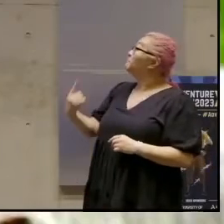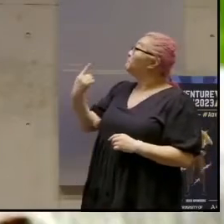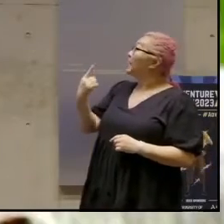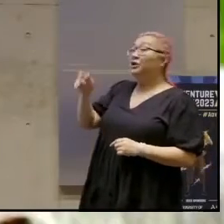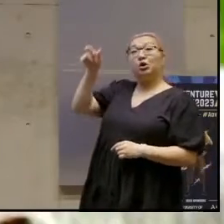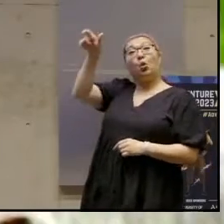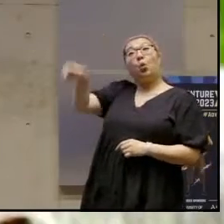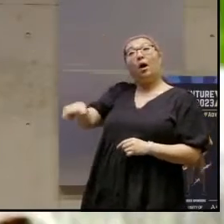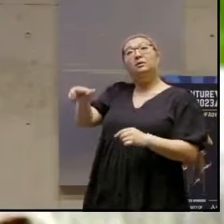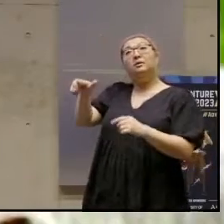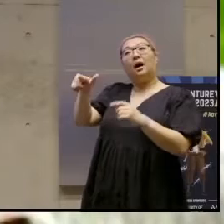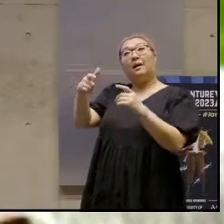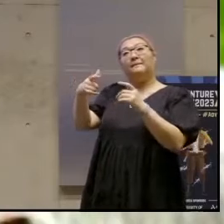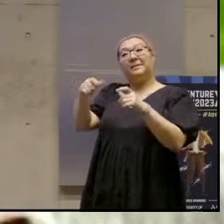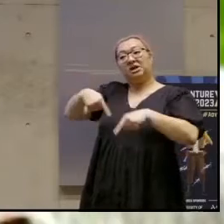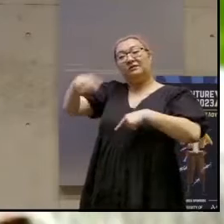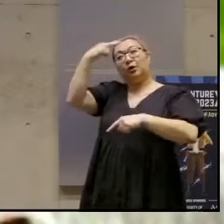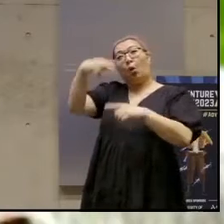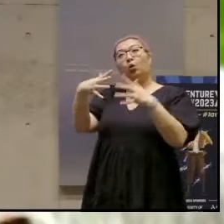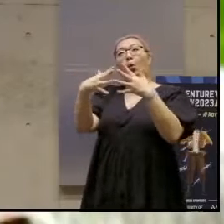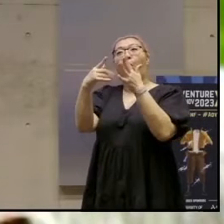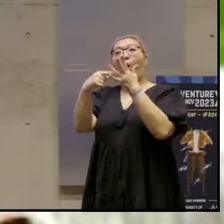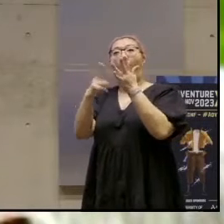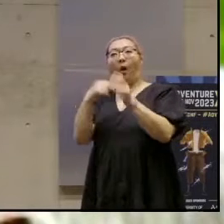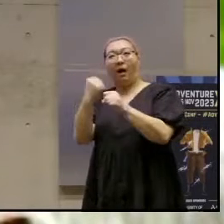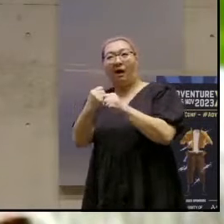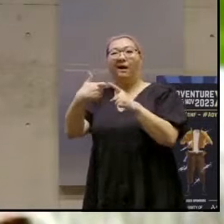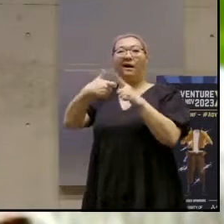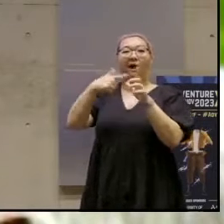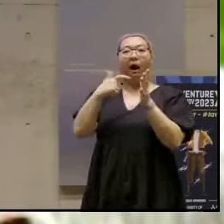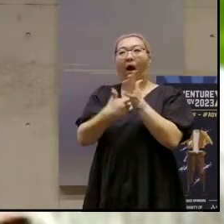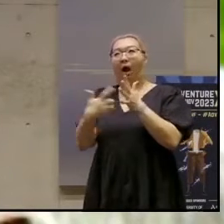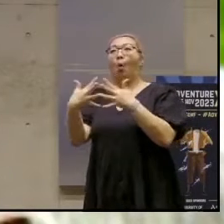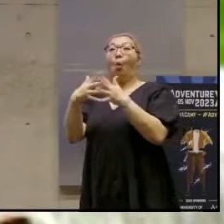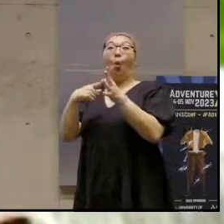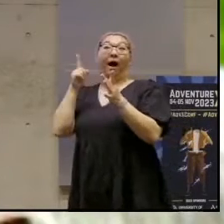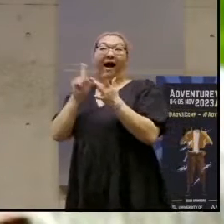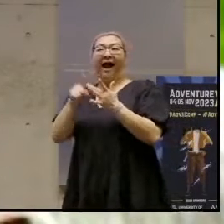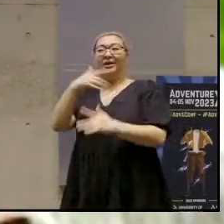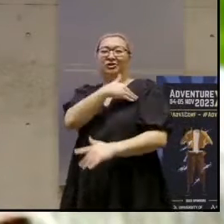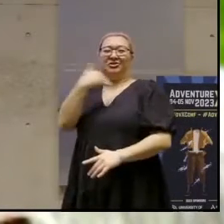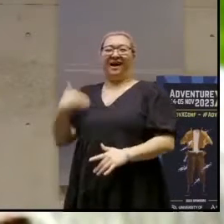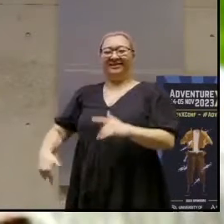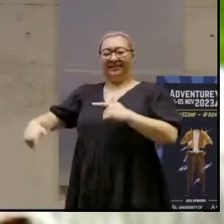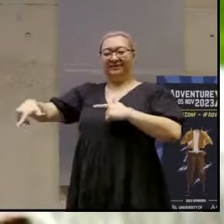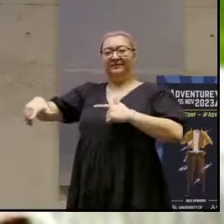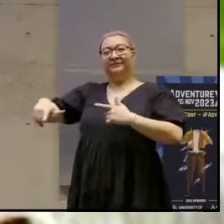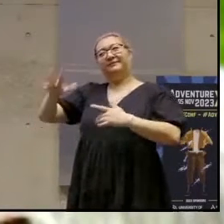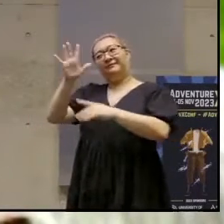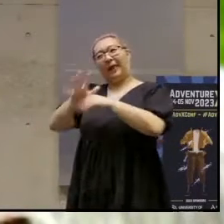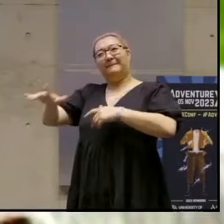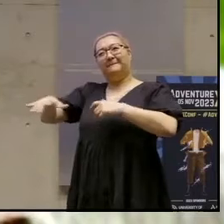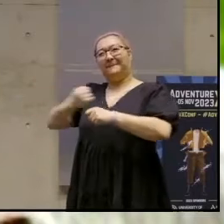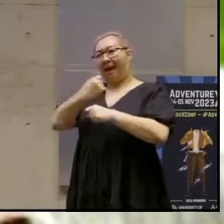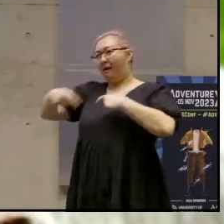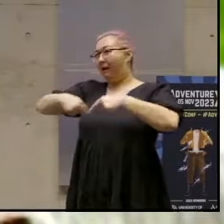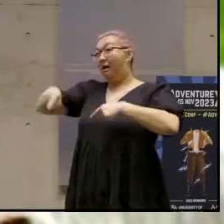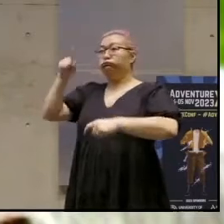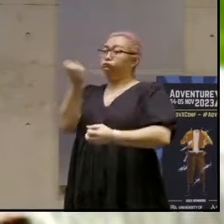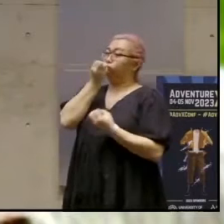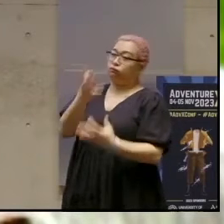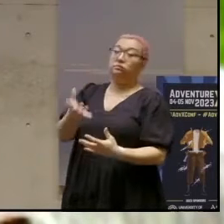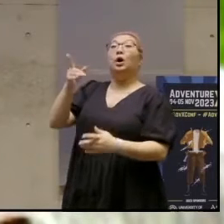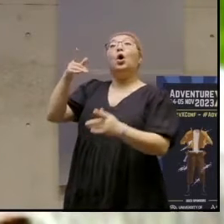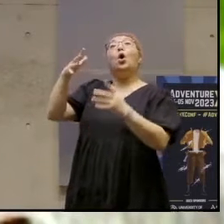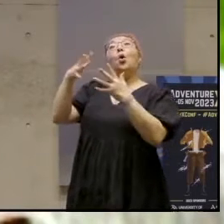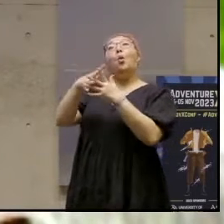he's also someone you need to make a game out of. Okay, unless any of his movies, please. All right. So Wong